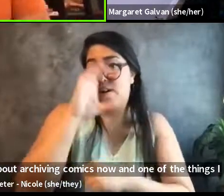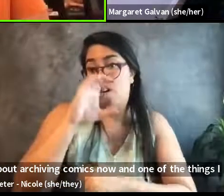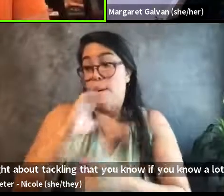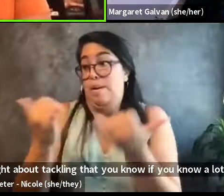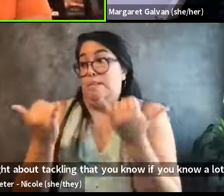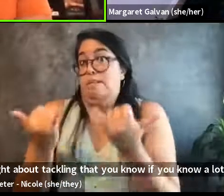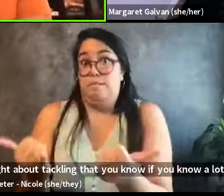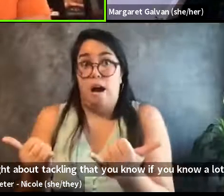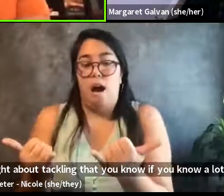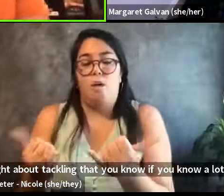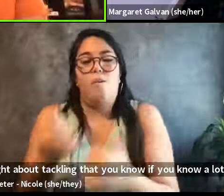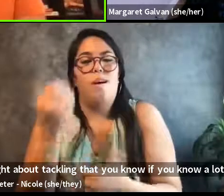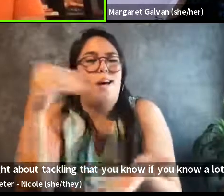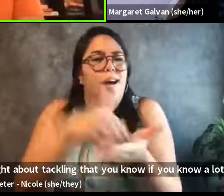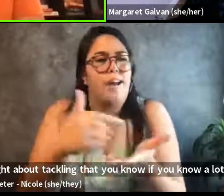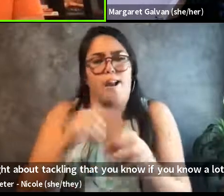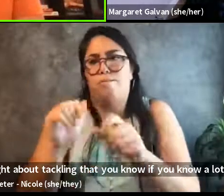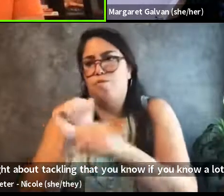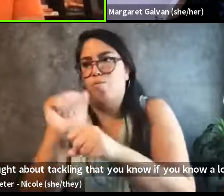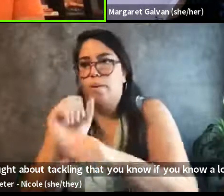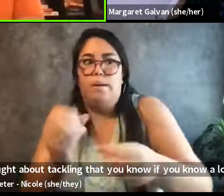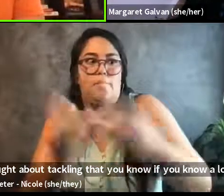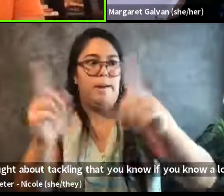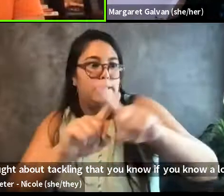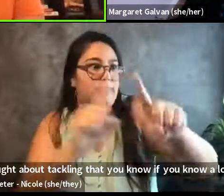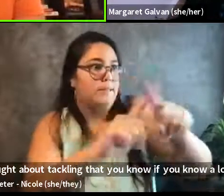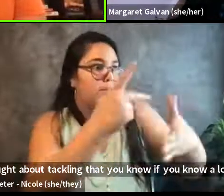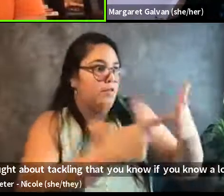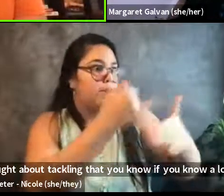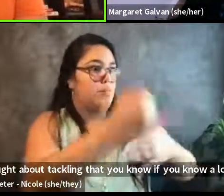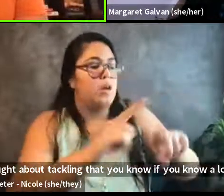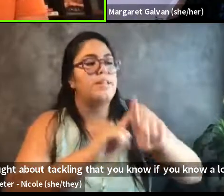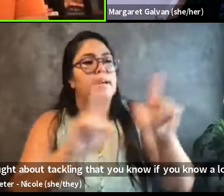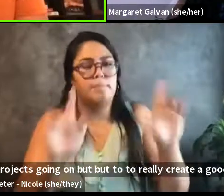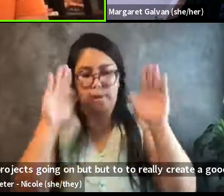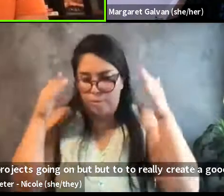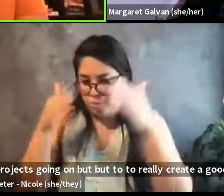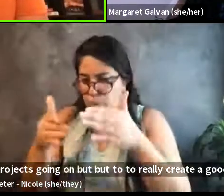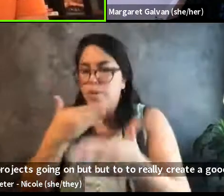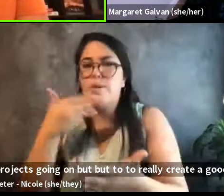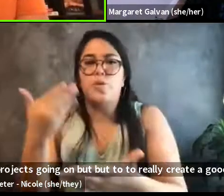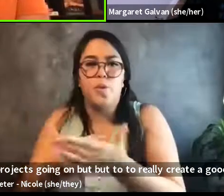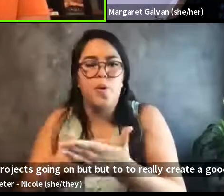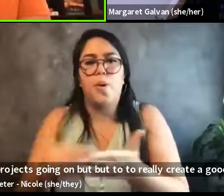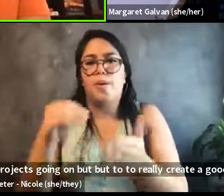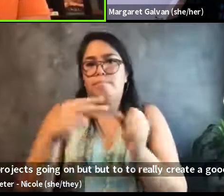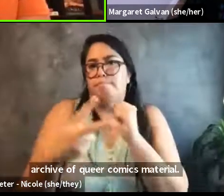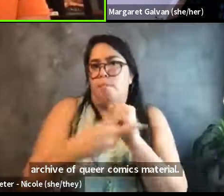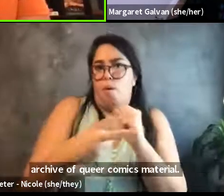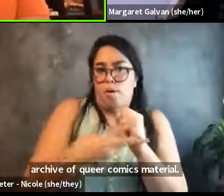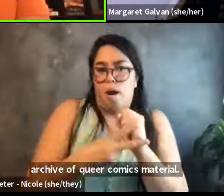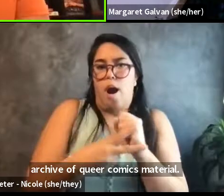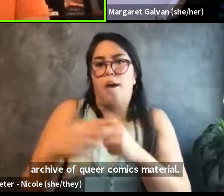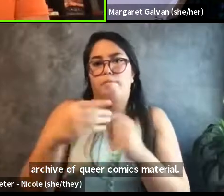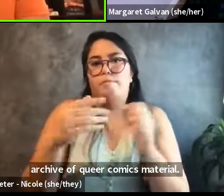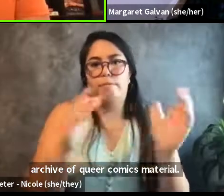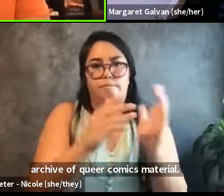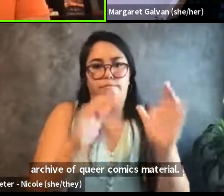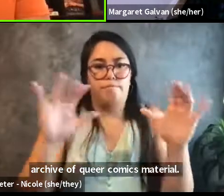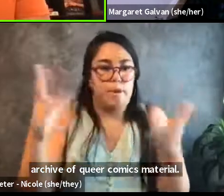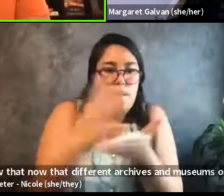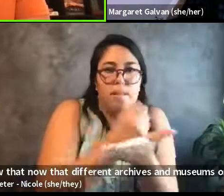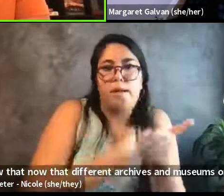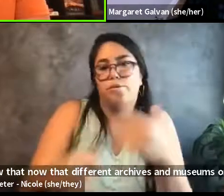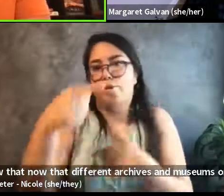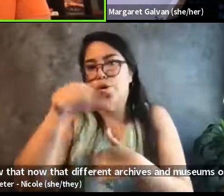a lot of projects going on, but, but to, to really create a, a, a good archive of queer comics material. Now that, now that different archives and museums